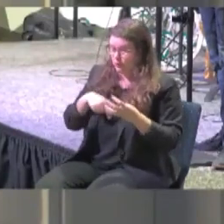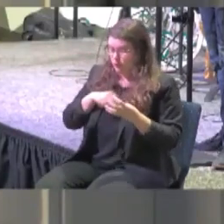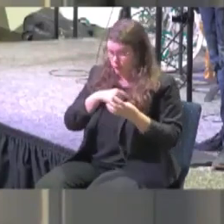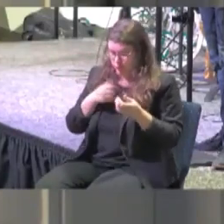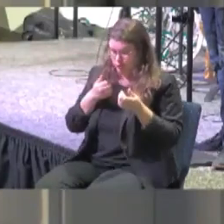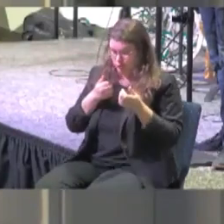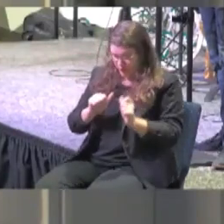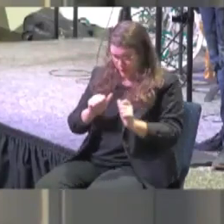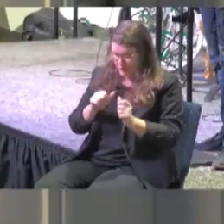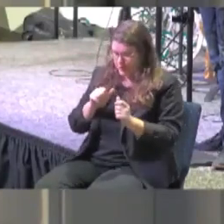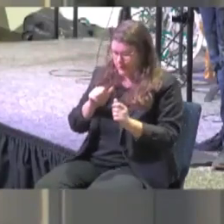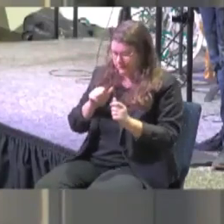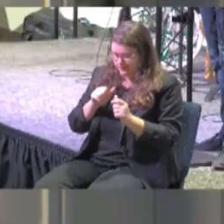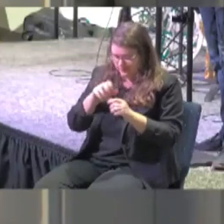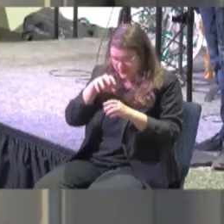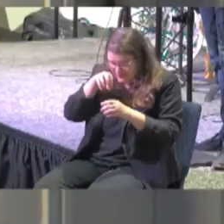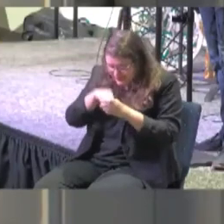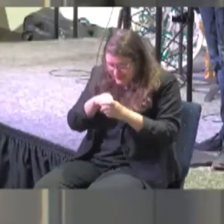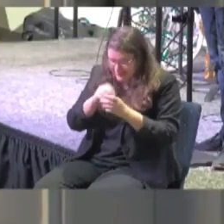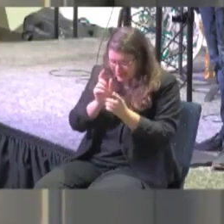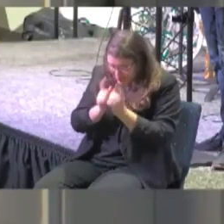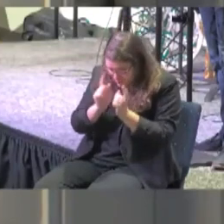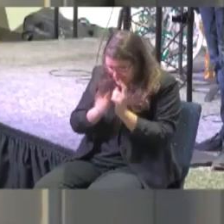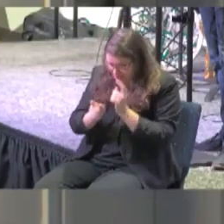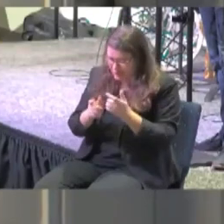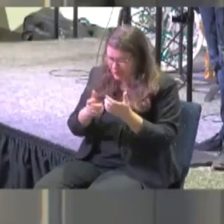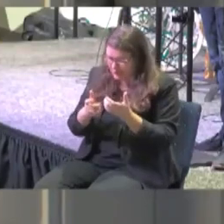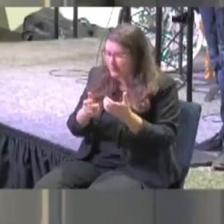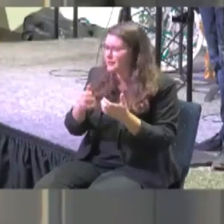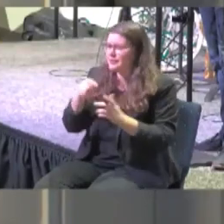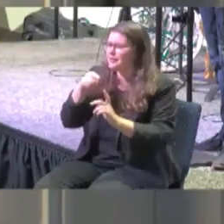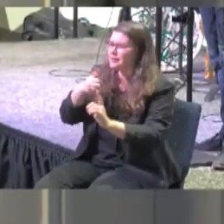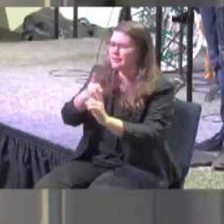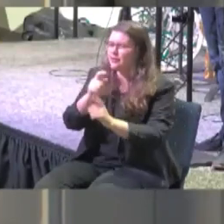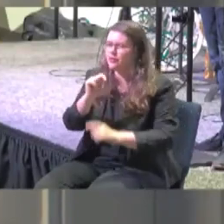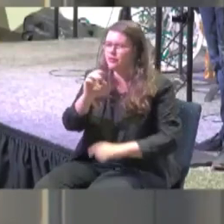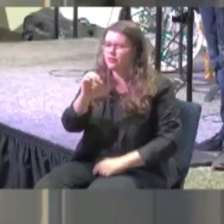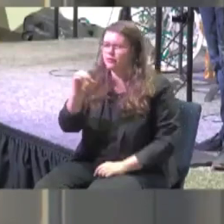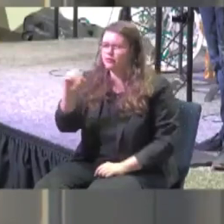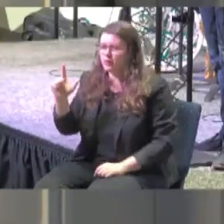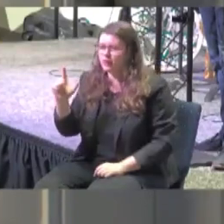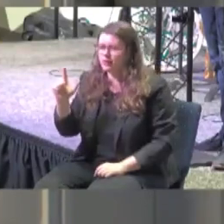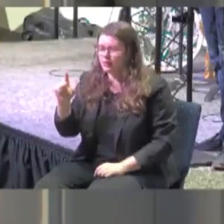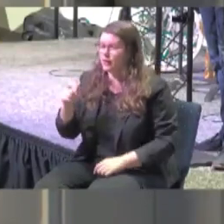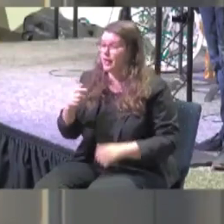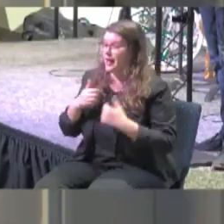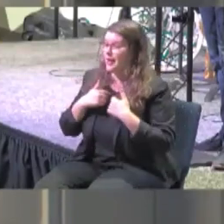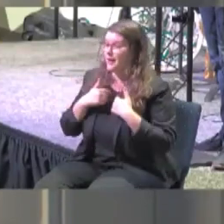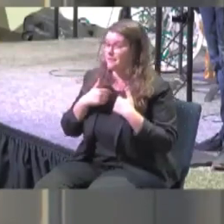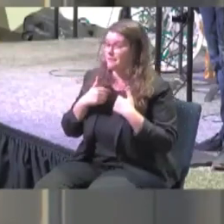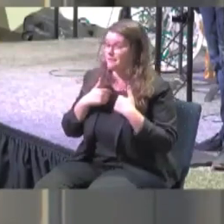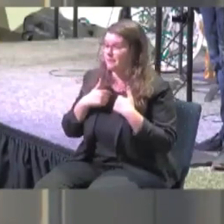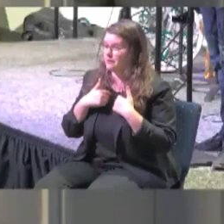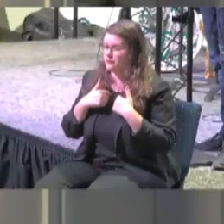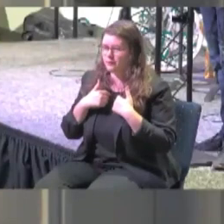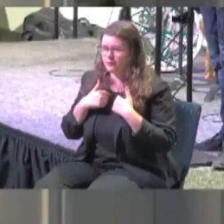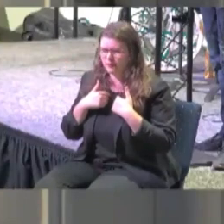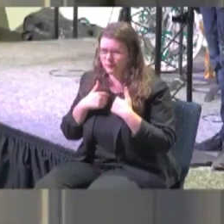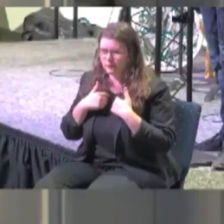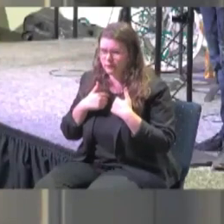other things it's intending. I mean, as I say, it's a tool, it's a means to an end. My biggest problem is when the Bible becomes an end in itself.